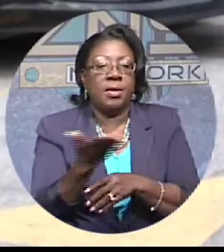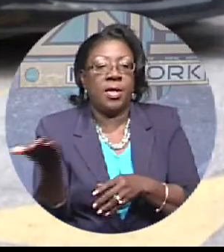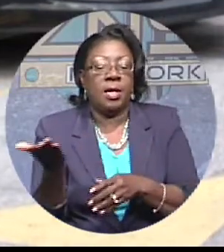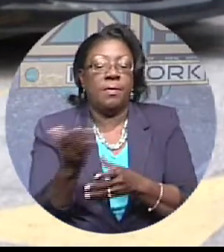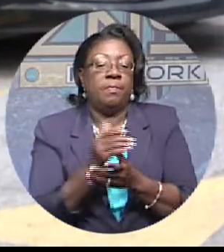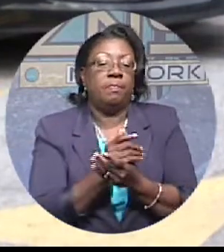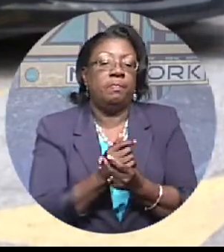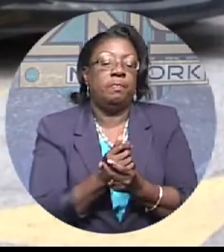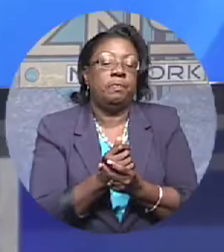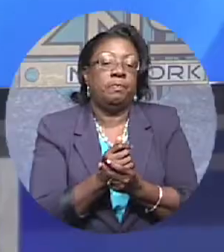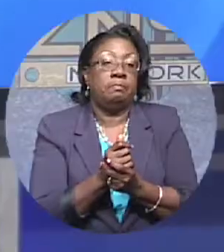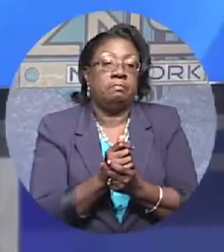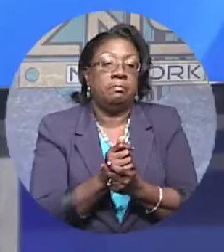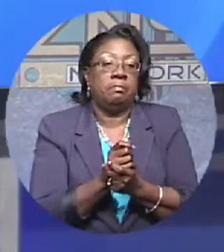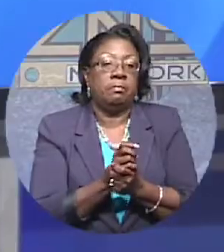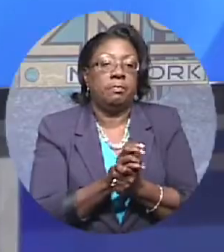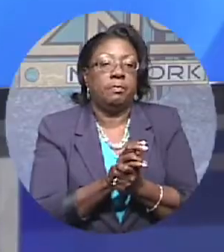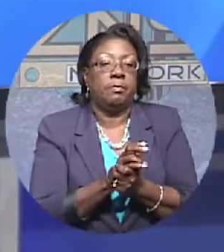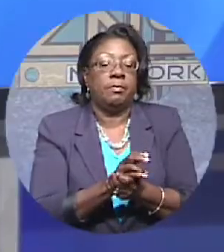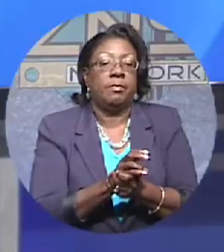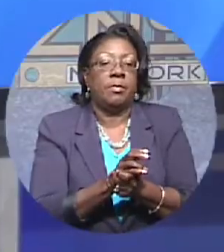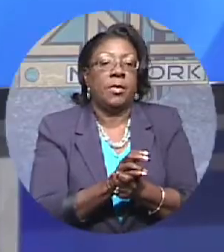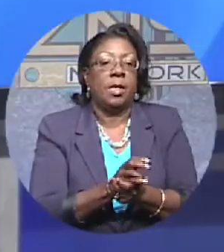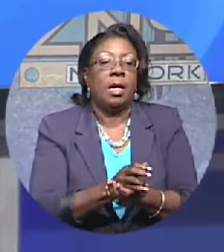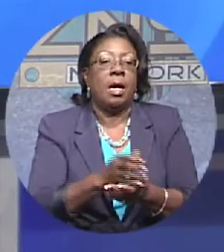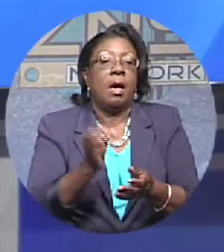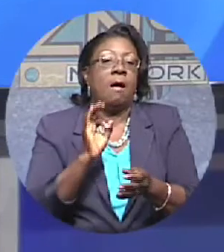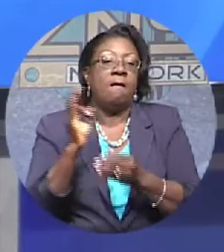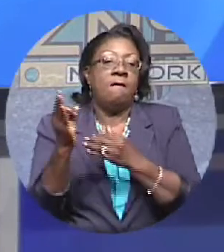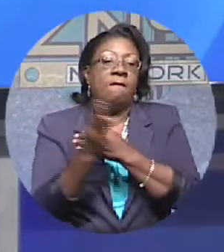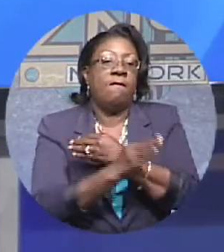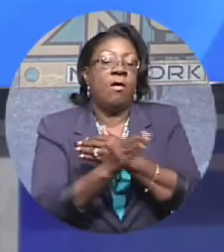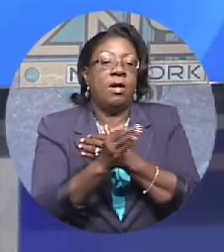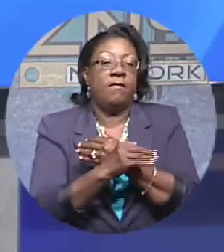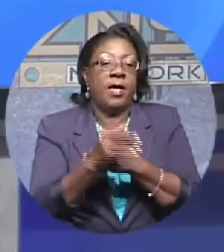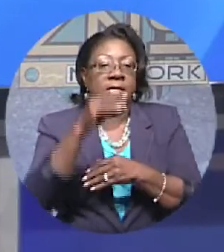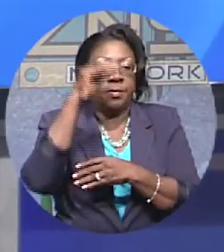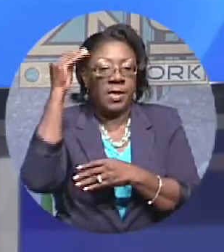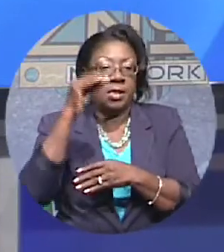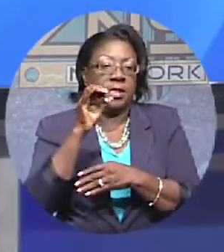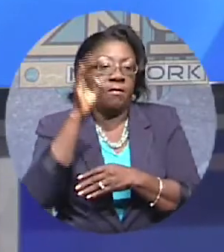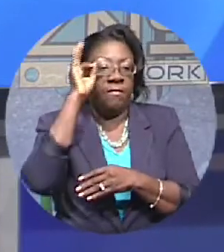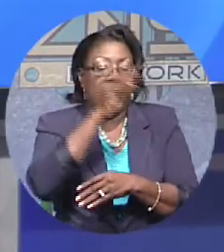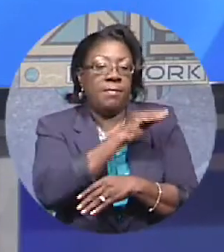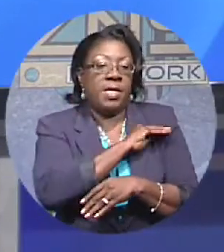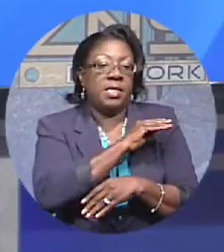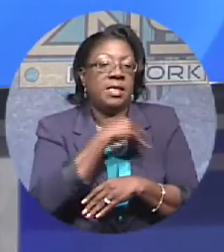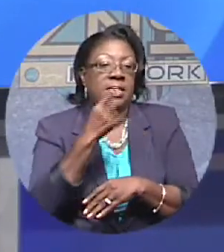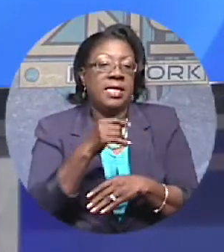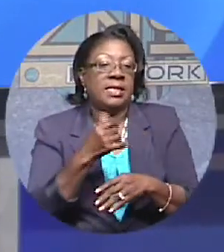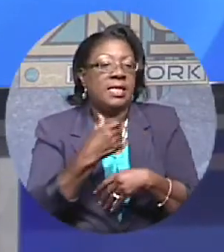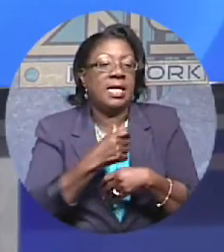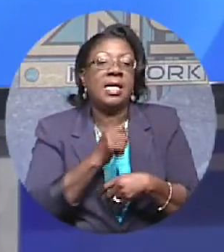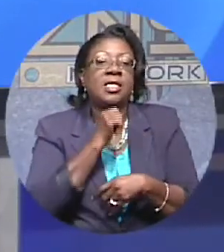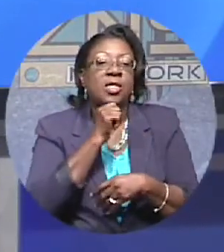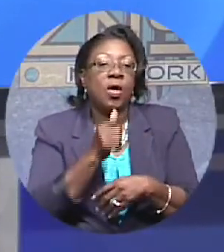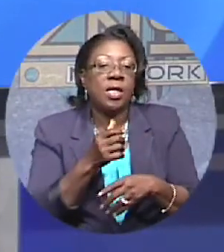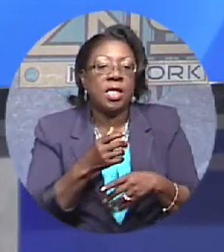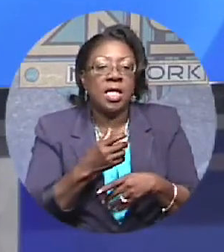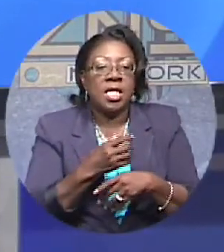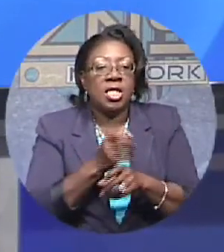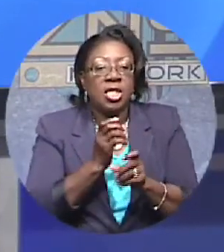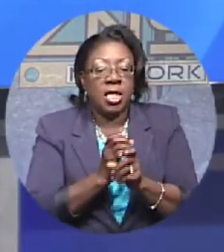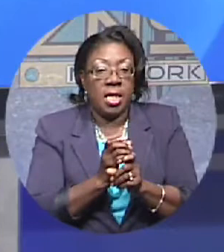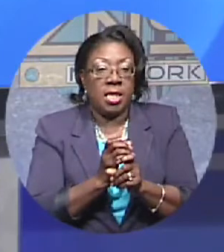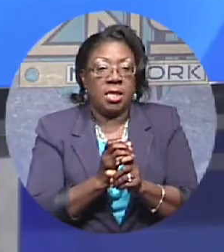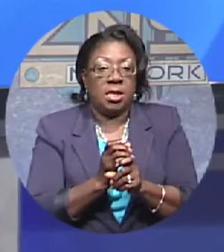I'm Janae Noel Ferguson. Meantime, Foreign Affairs Minister Fred Mitchell says he hasn't wavered on the enforcement of immigration policy